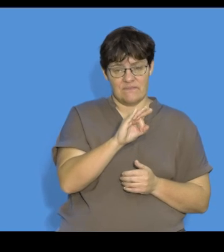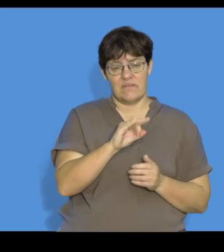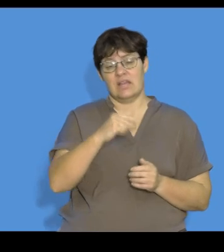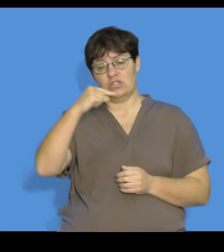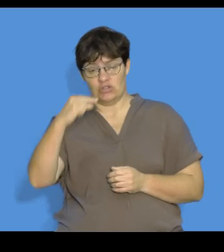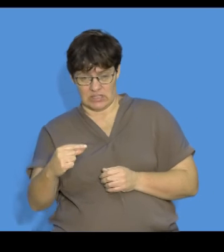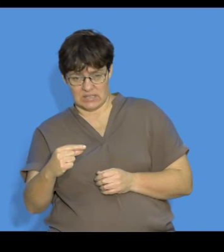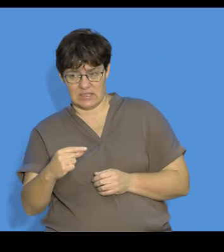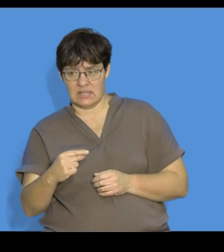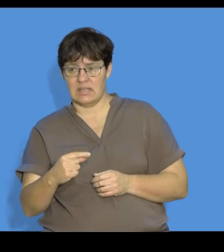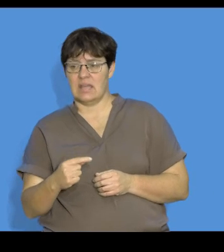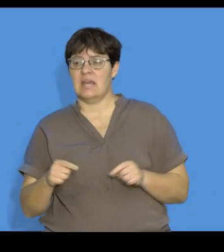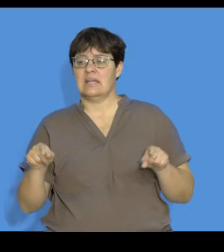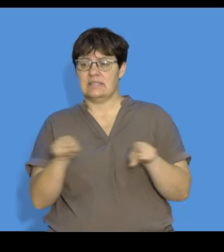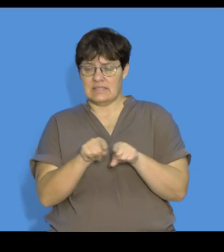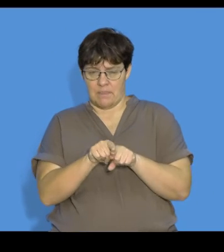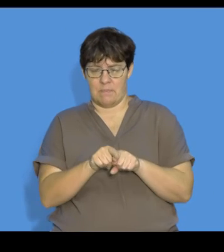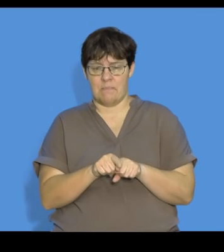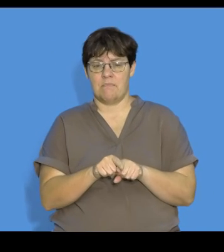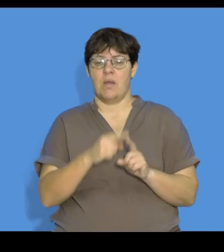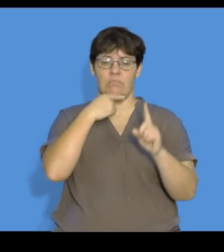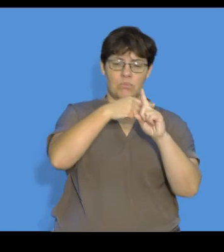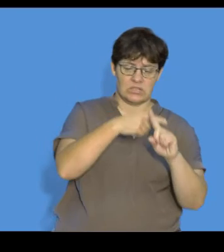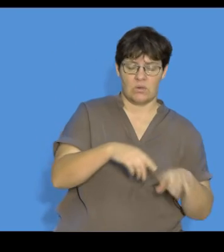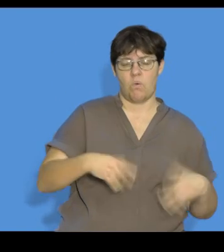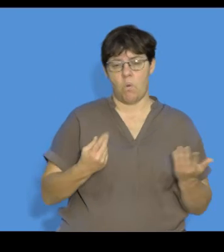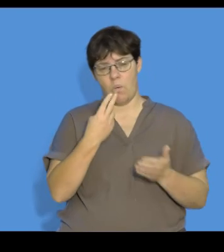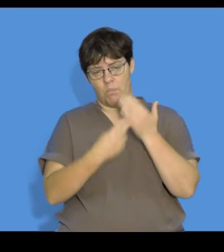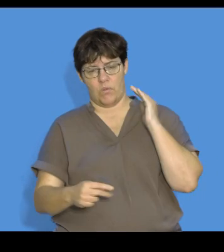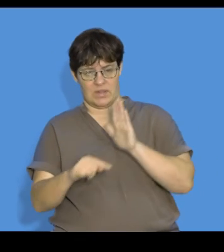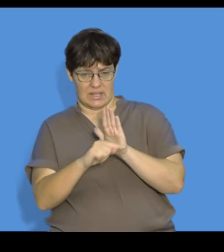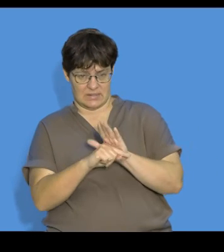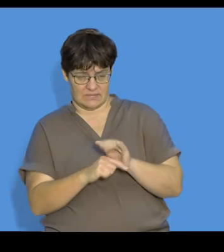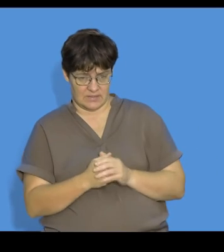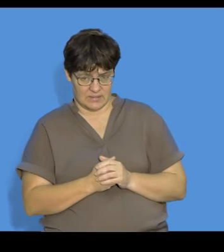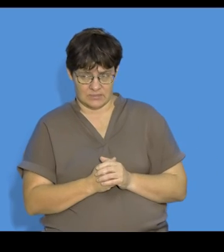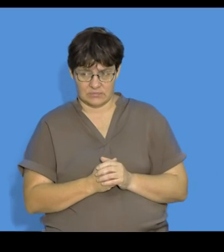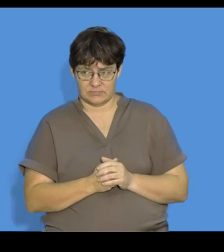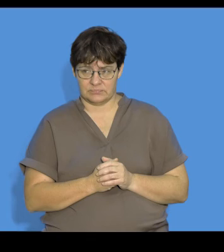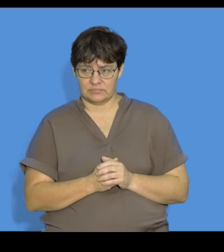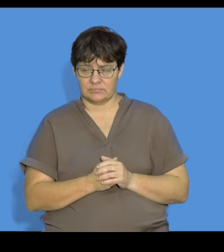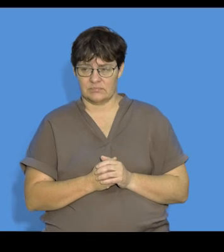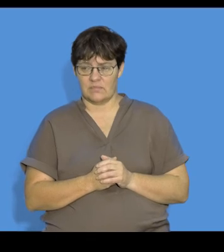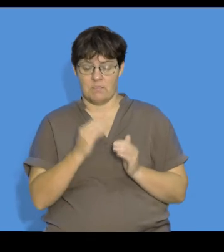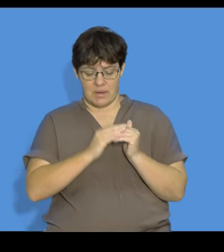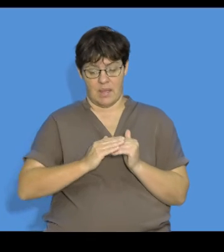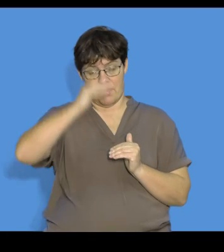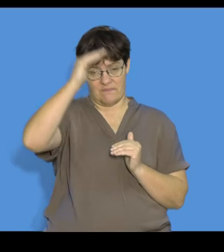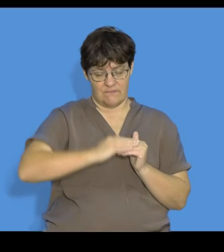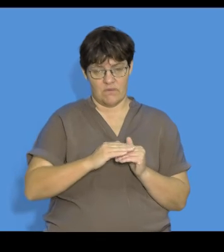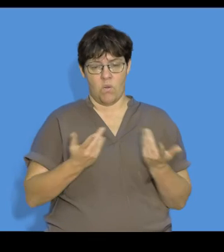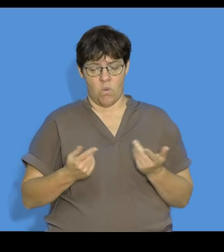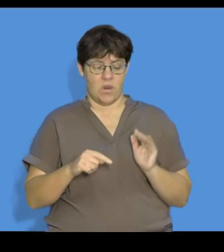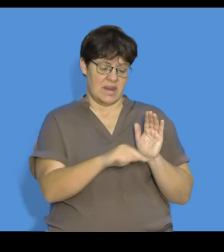and G must have the same sign. I did say it's either they are both positive and positive, which will be